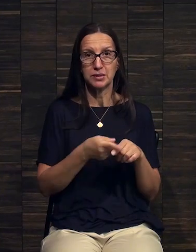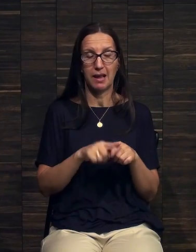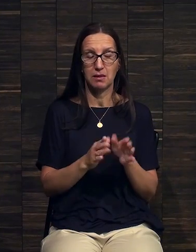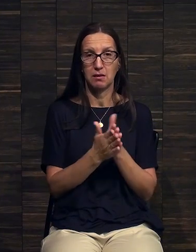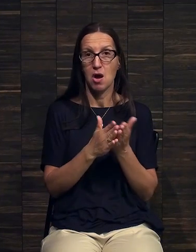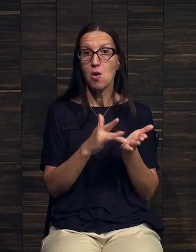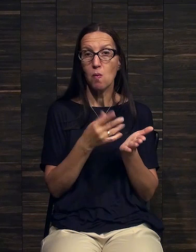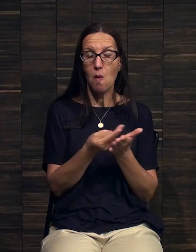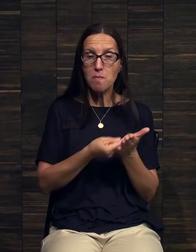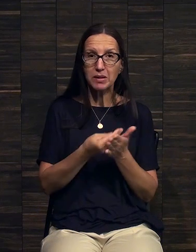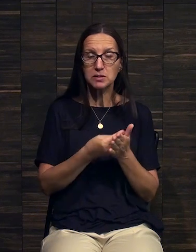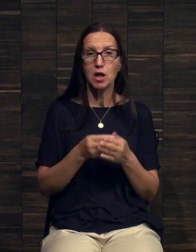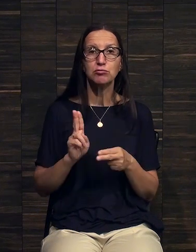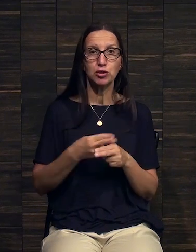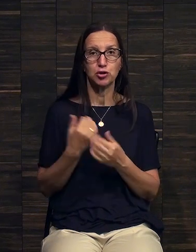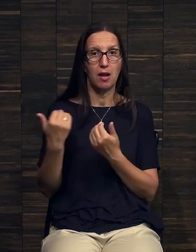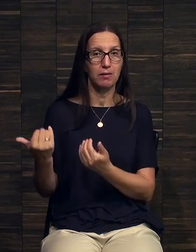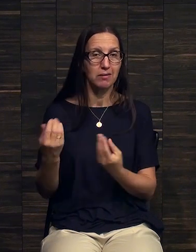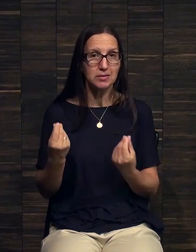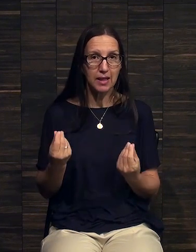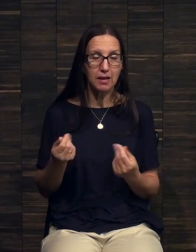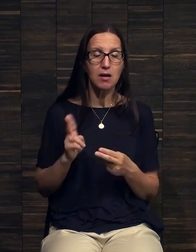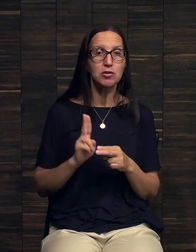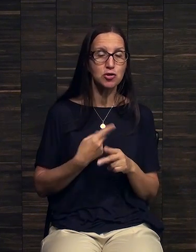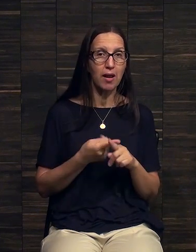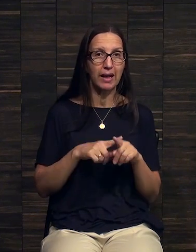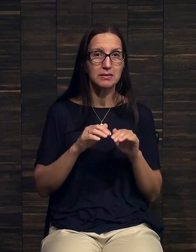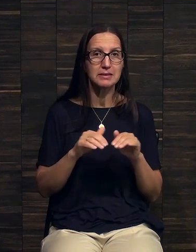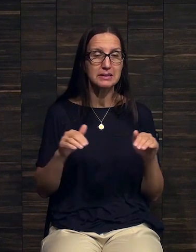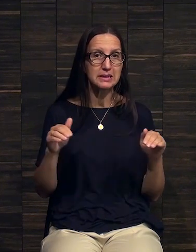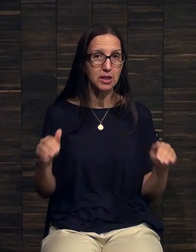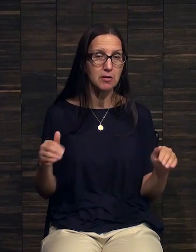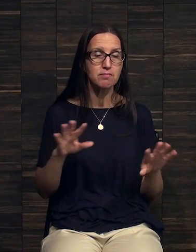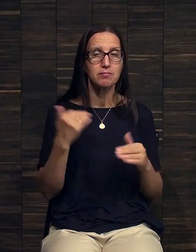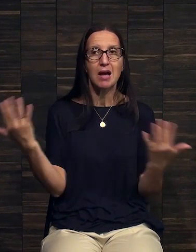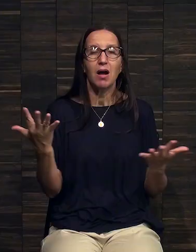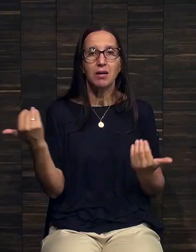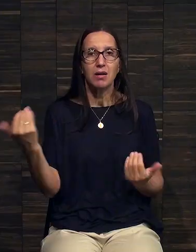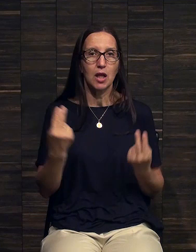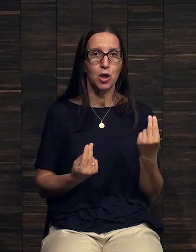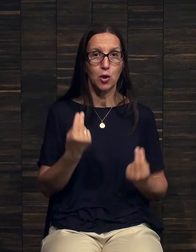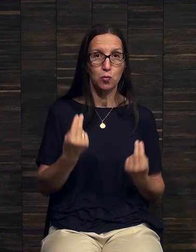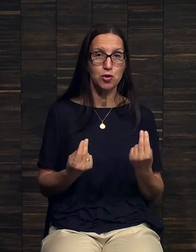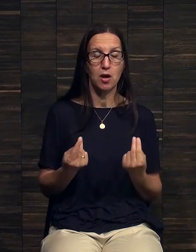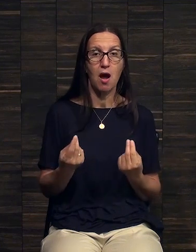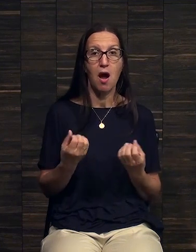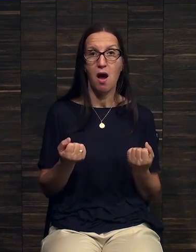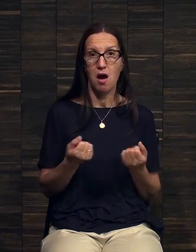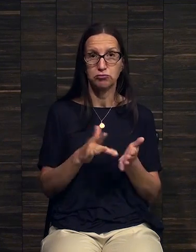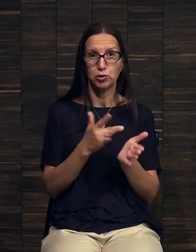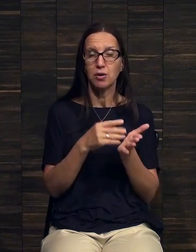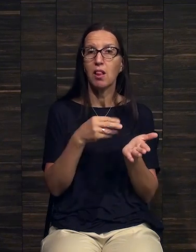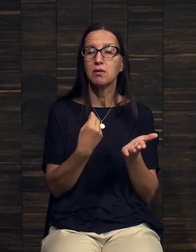there came to buy comics, so they were deprived of the money, of the essentials. And 10